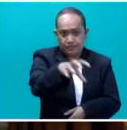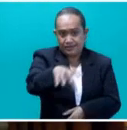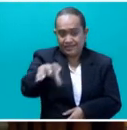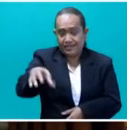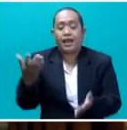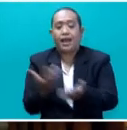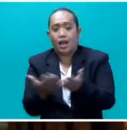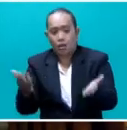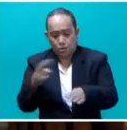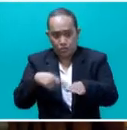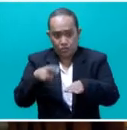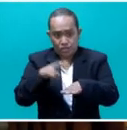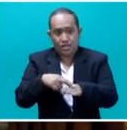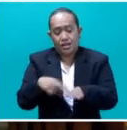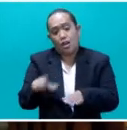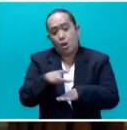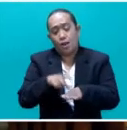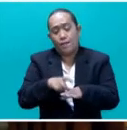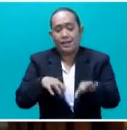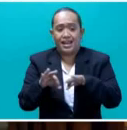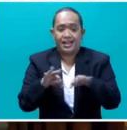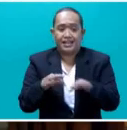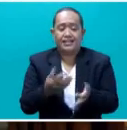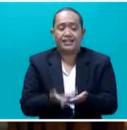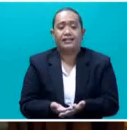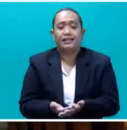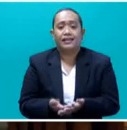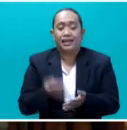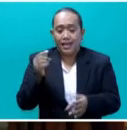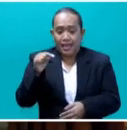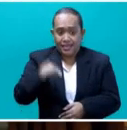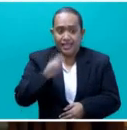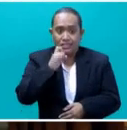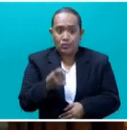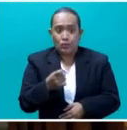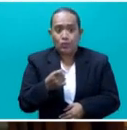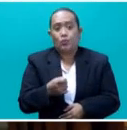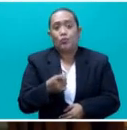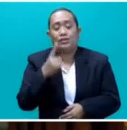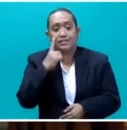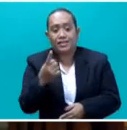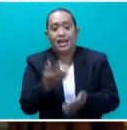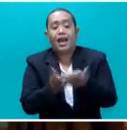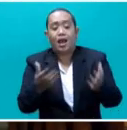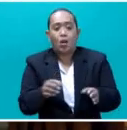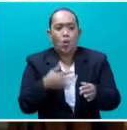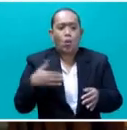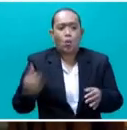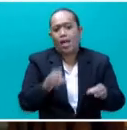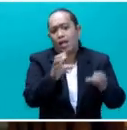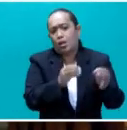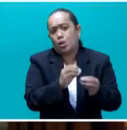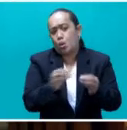local planning at district and municipal level. This will facilitate a well-coordinated, holistic national planning with